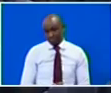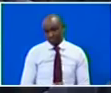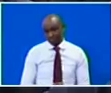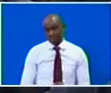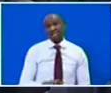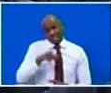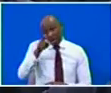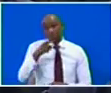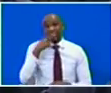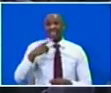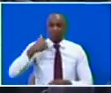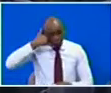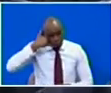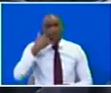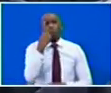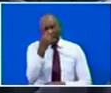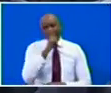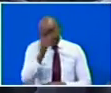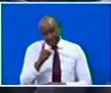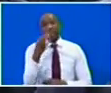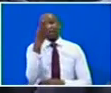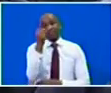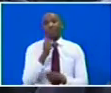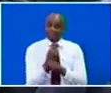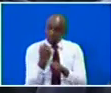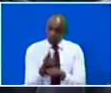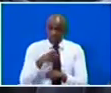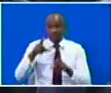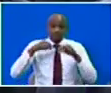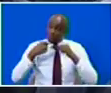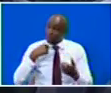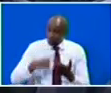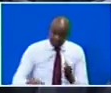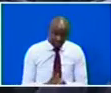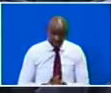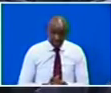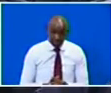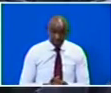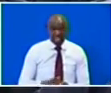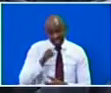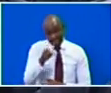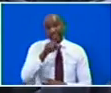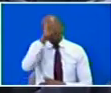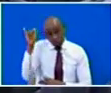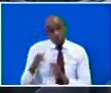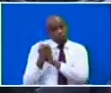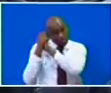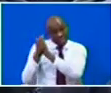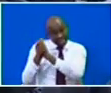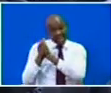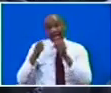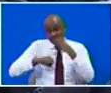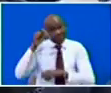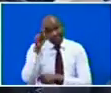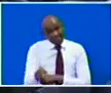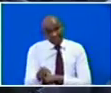The call duration lasted for 1 minute and 35 seconds. He told me that this is a Jubilee function and